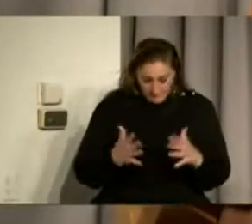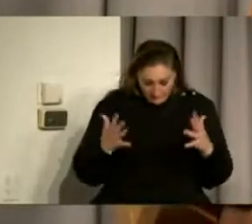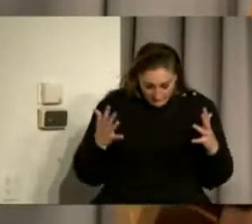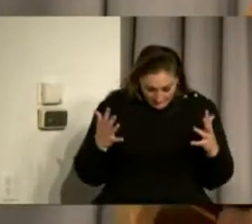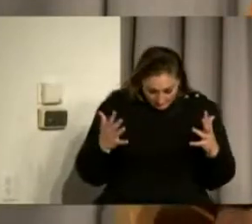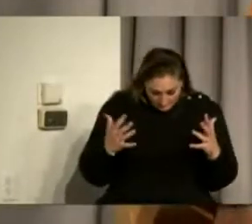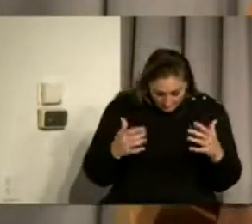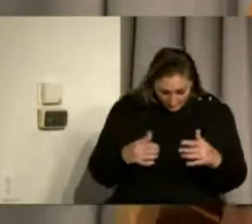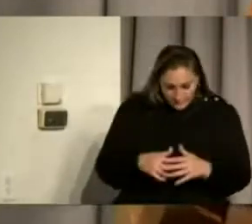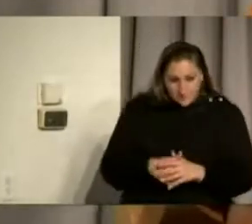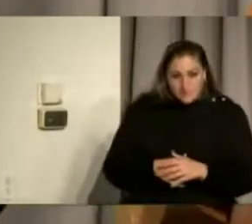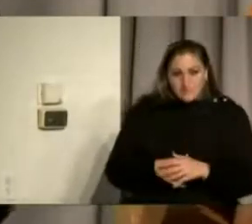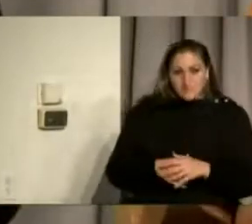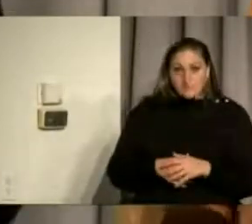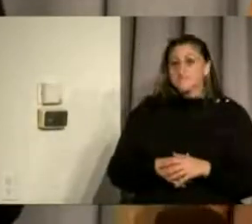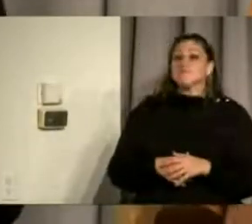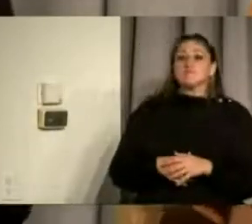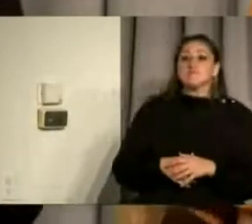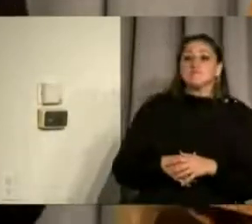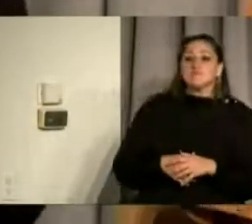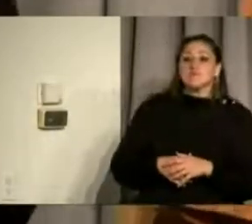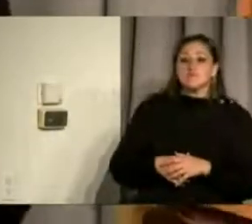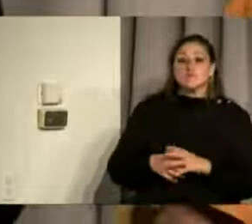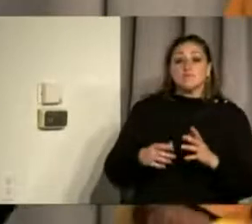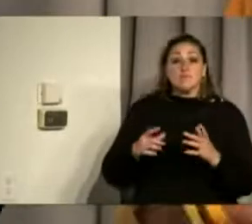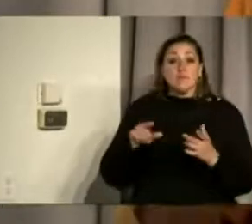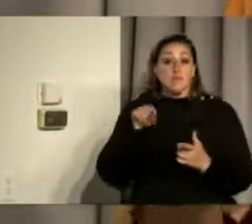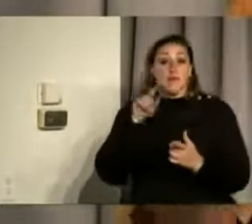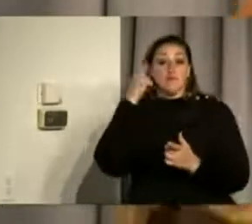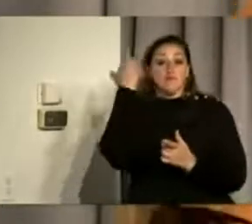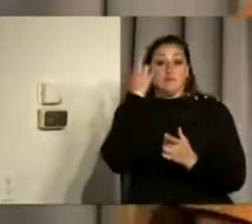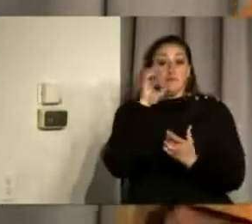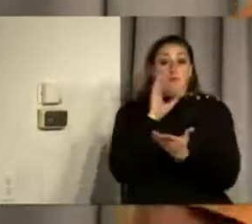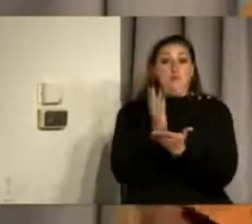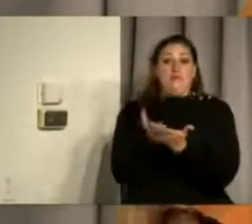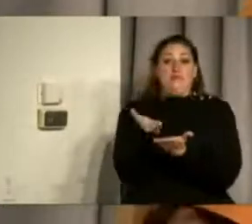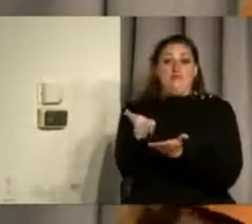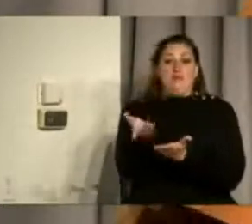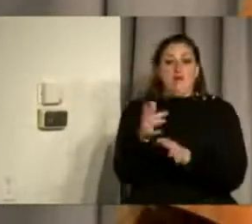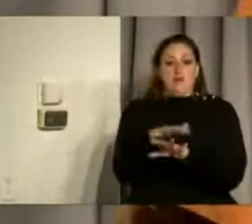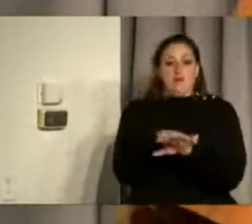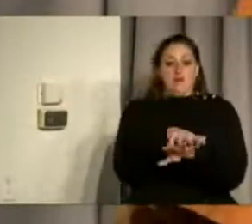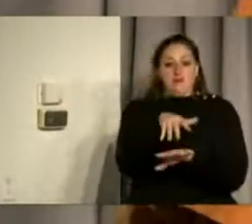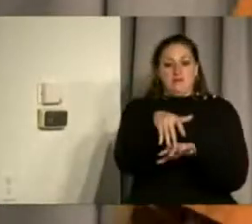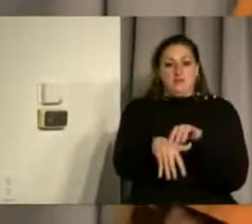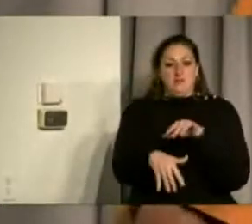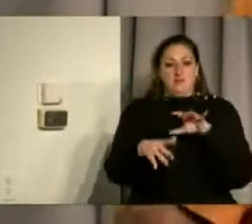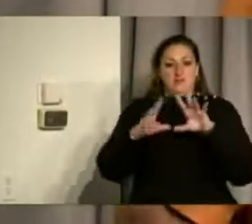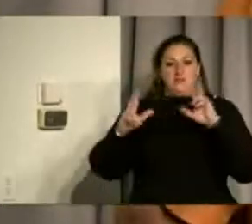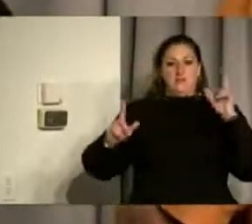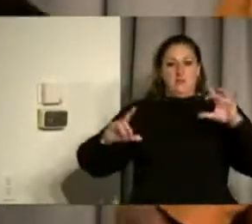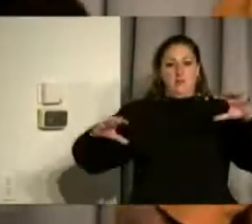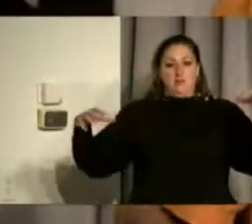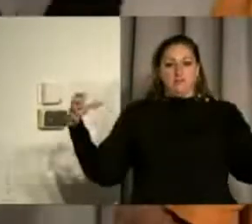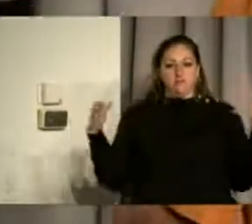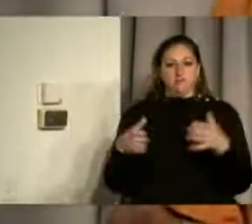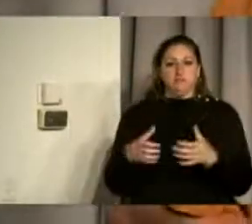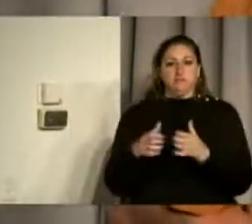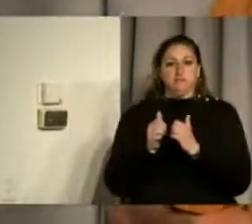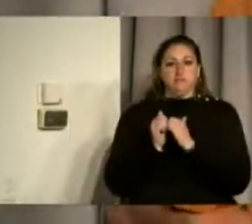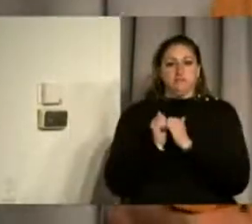And what brought me there was Indigenous people coming together and trying to